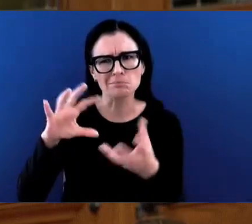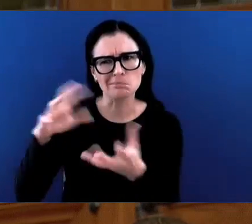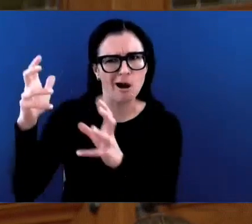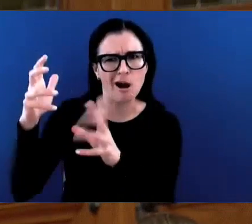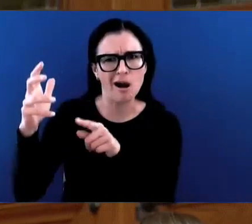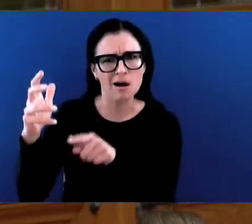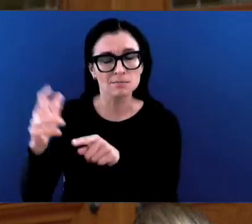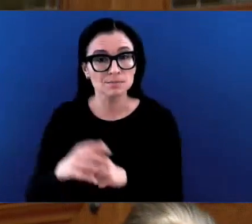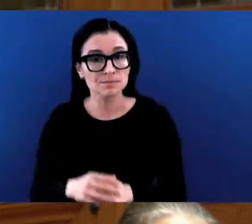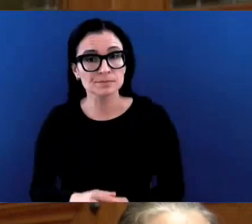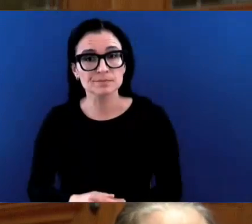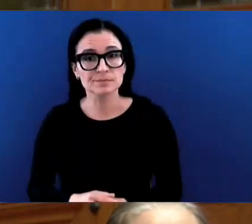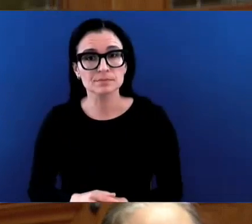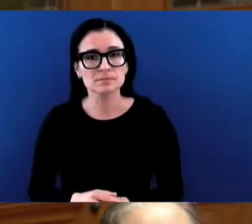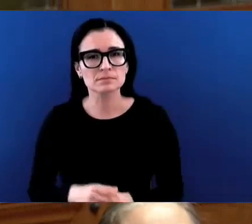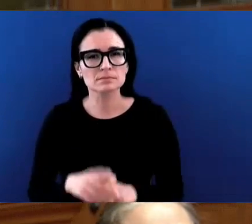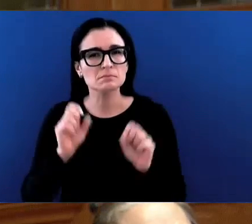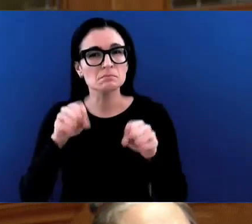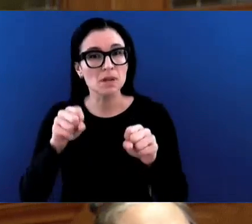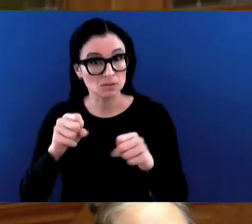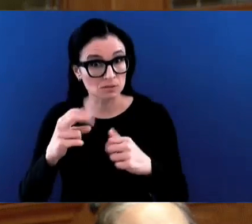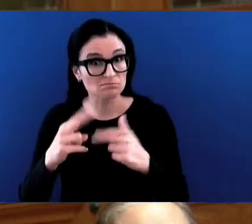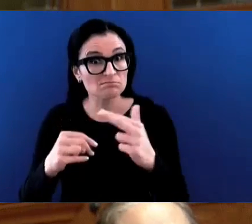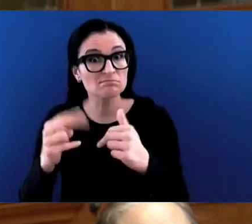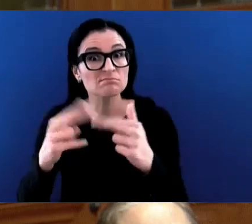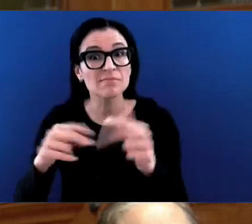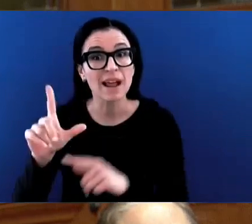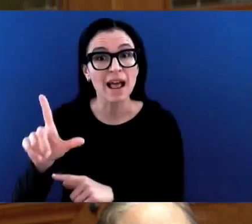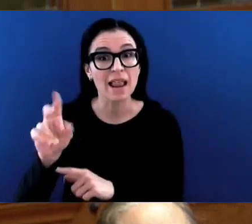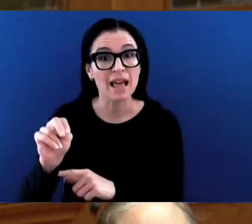this government. Methane gas.